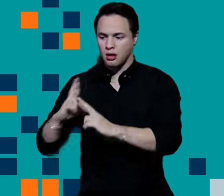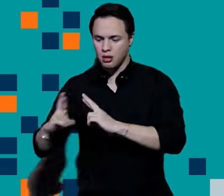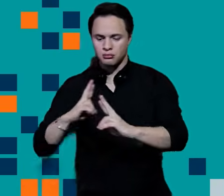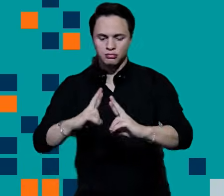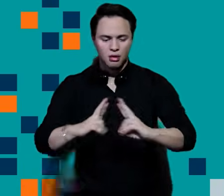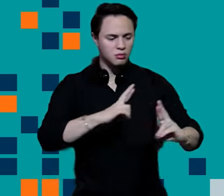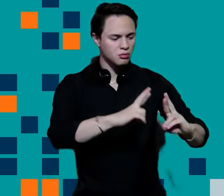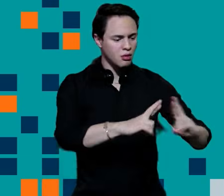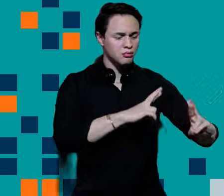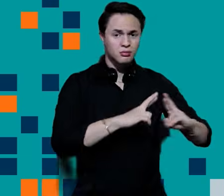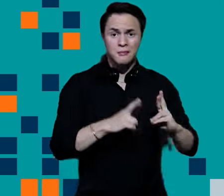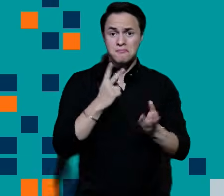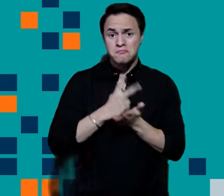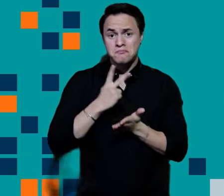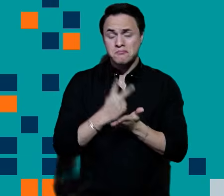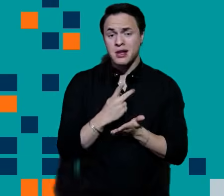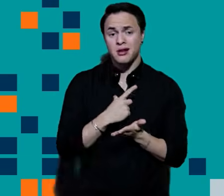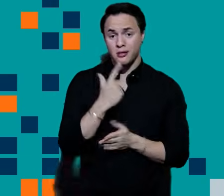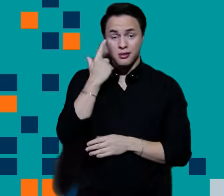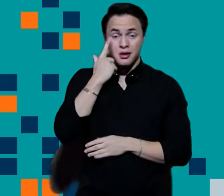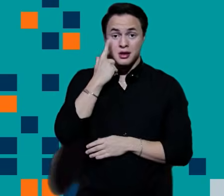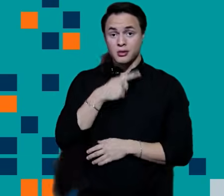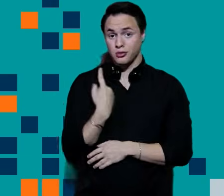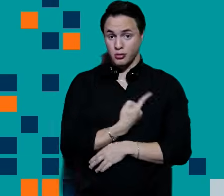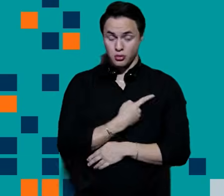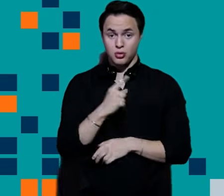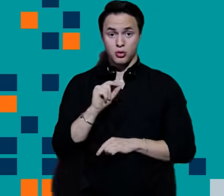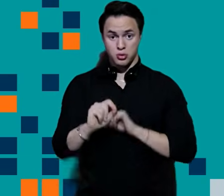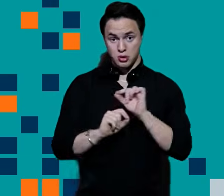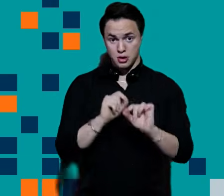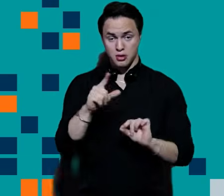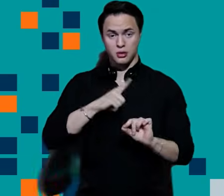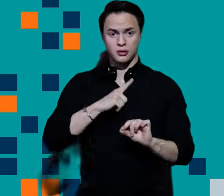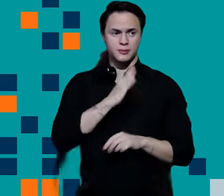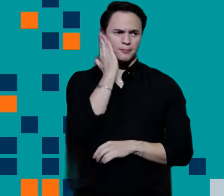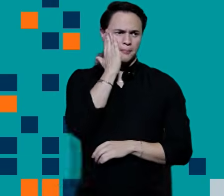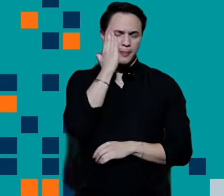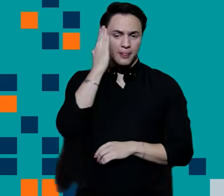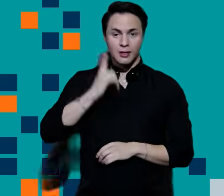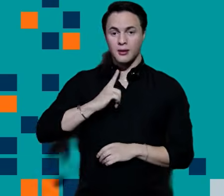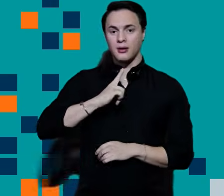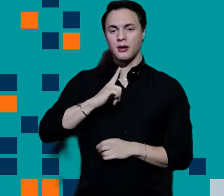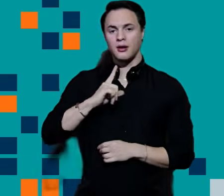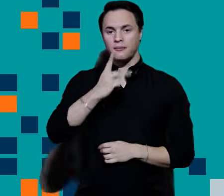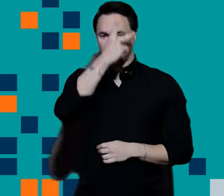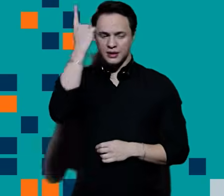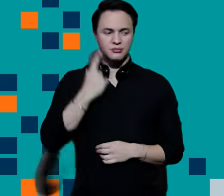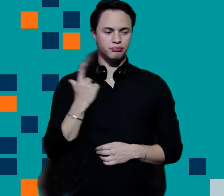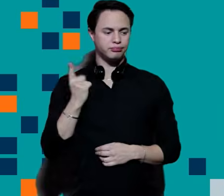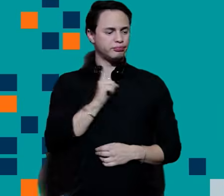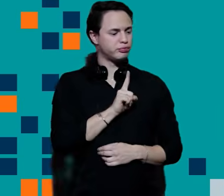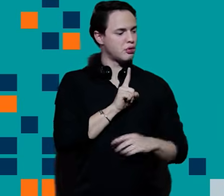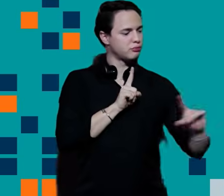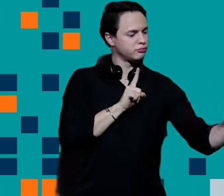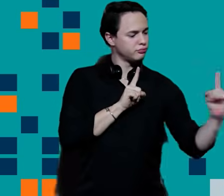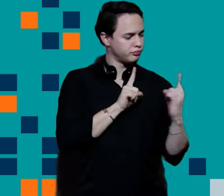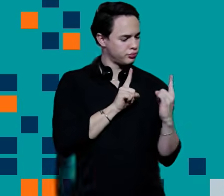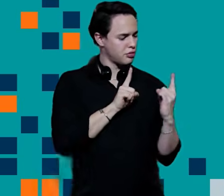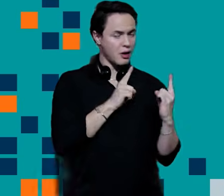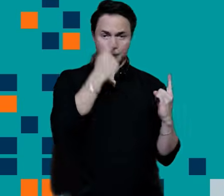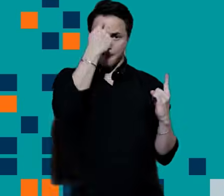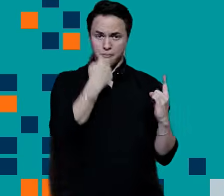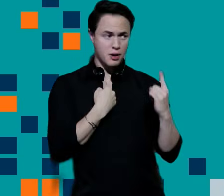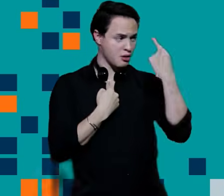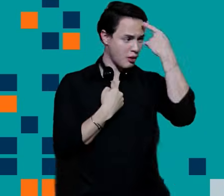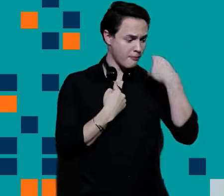way, or in a very similar way, that we form meaningful person-to-person relationships. And those